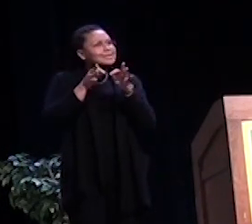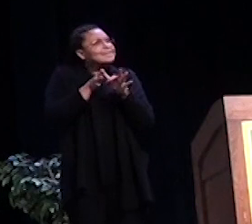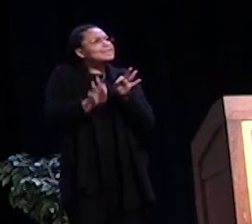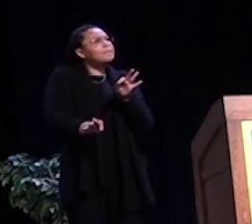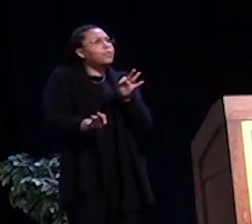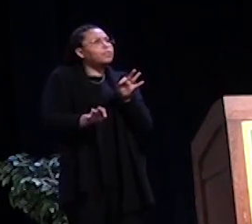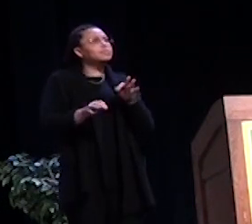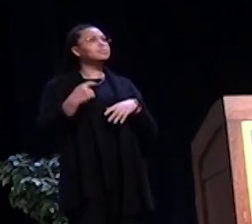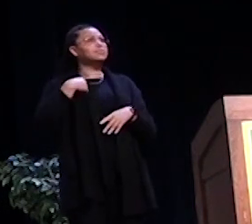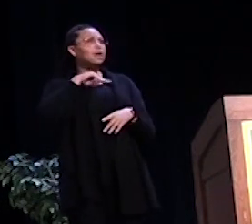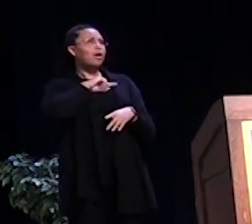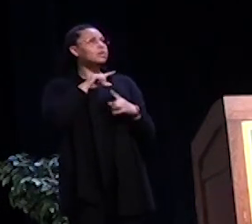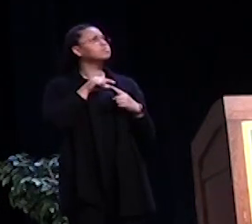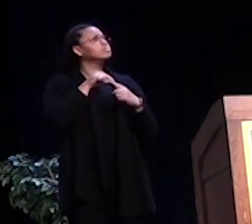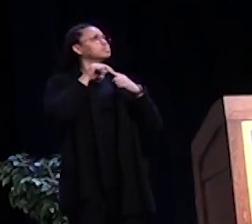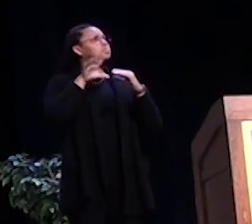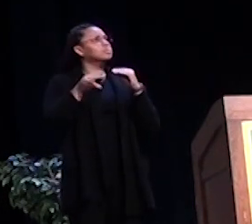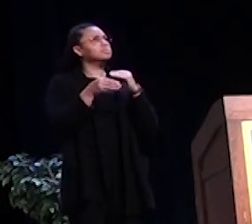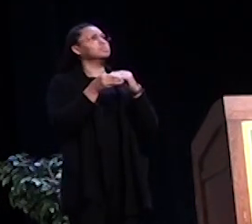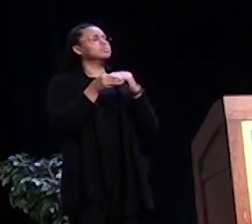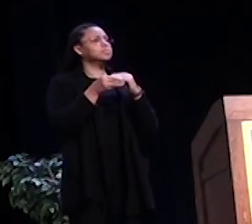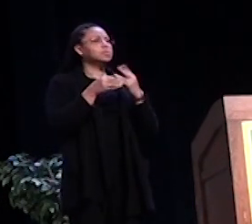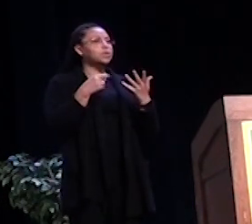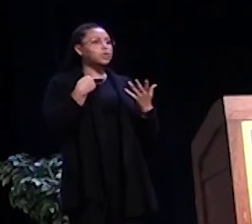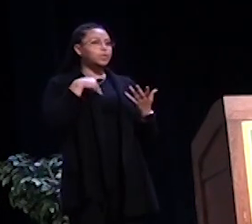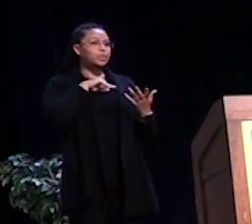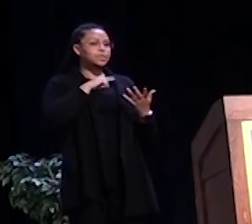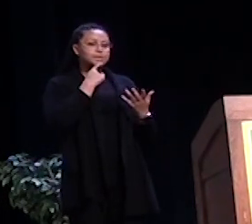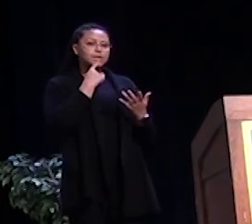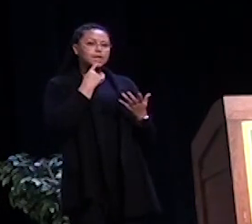so special sauce there, when we talk about supports and services, you say,